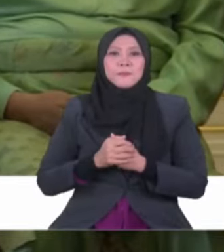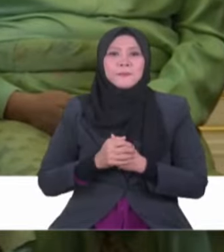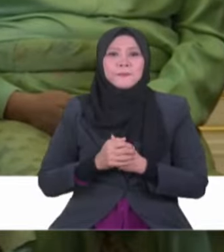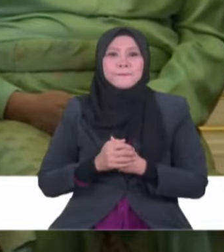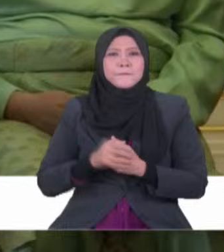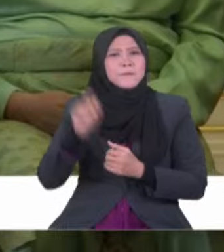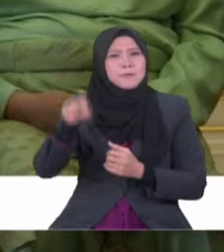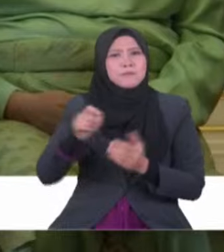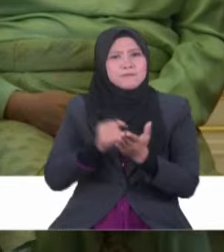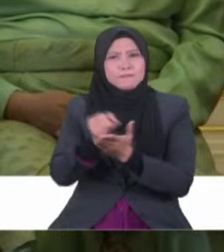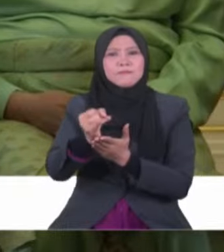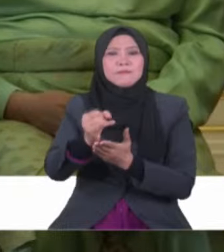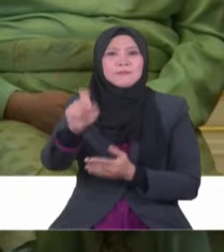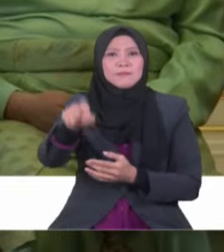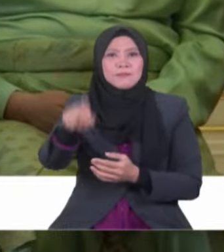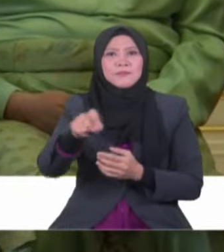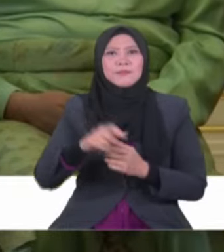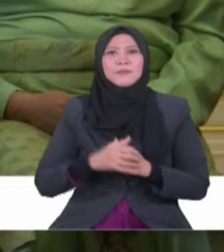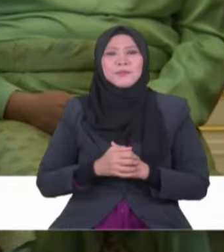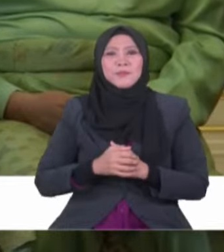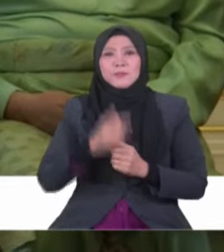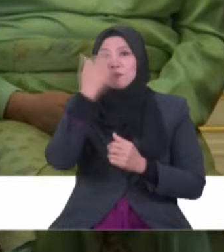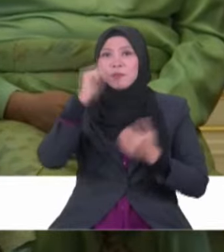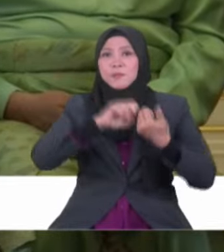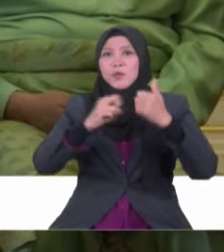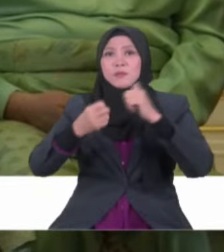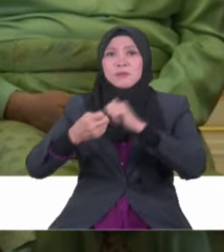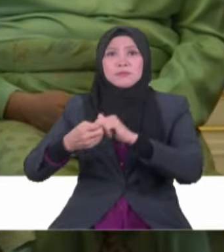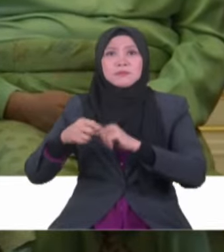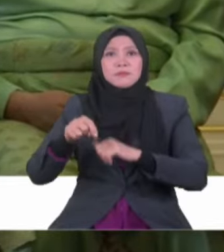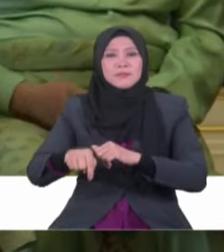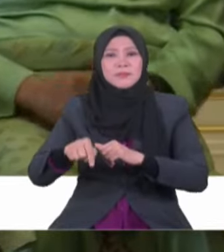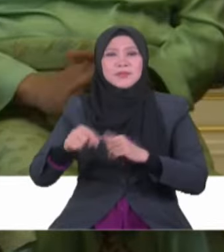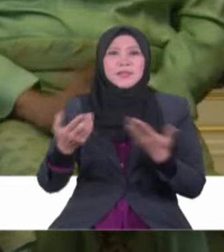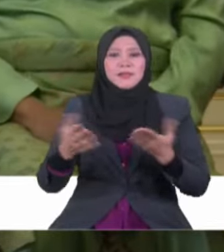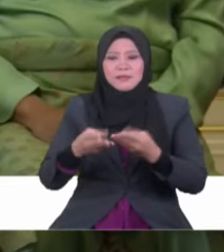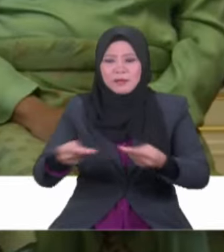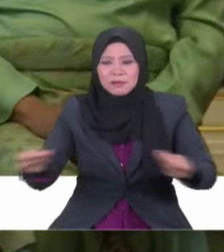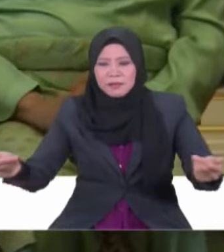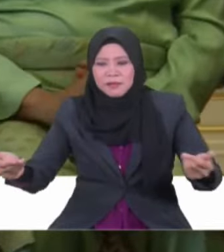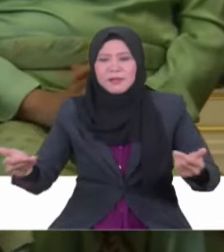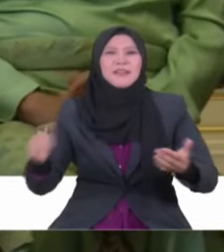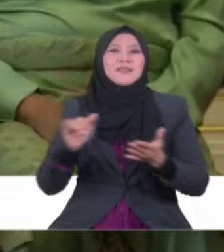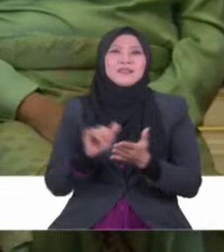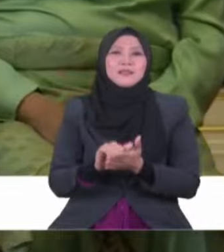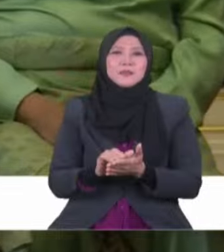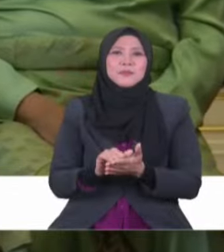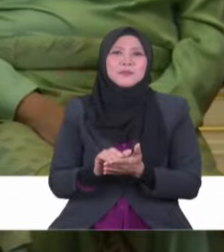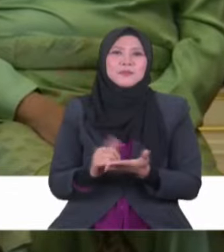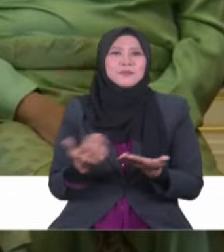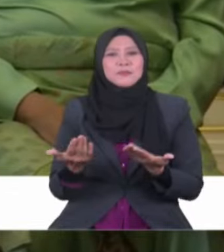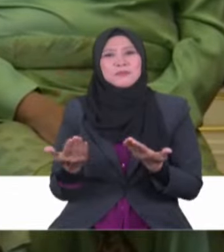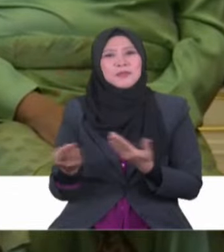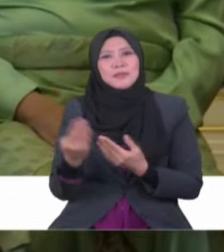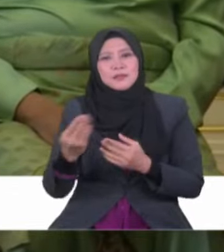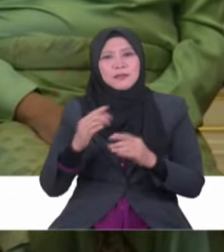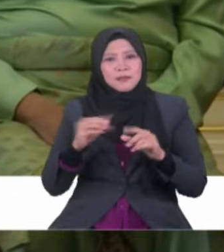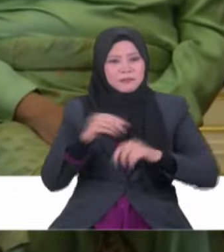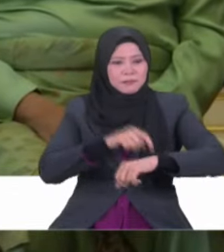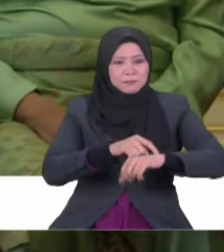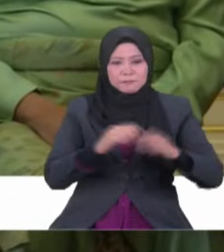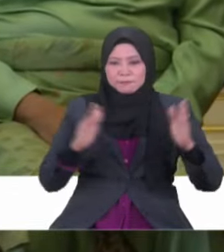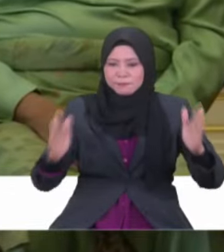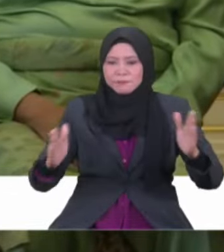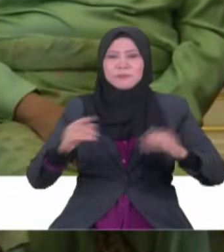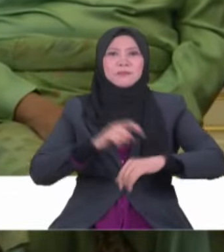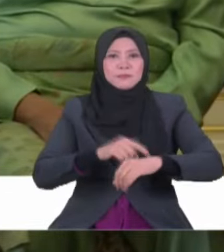and we have to honor that. These issues about land, that it look, decision has been made, and time frame is being